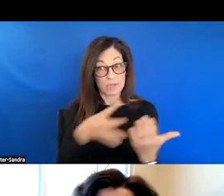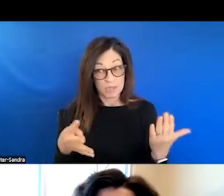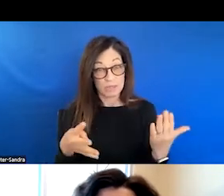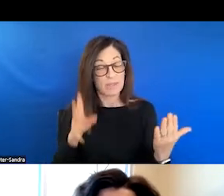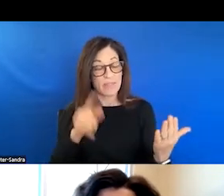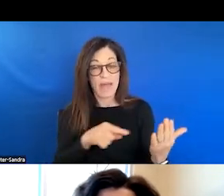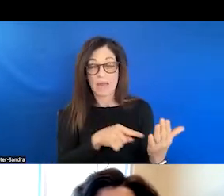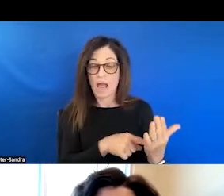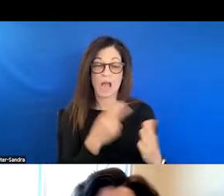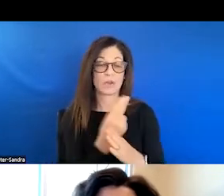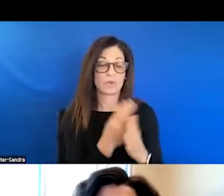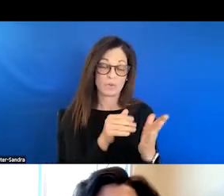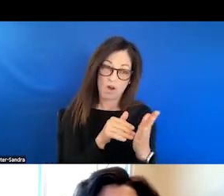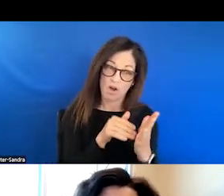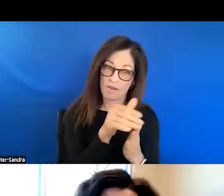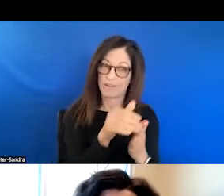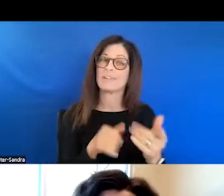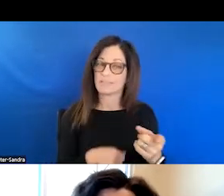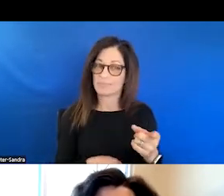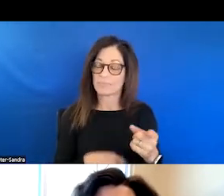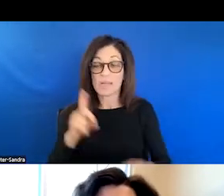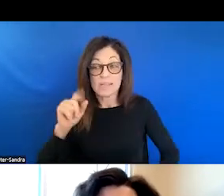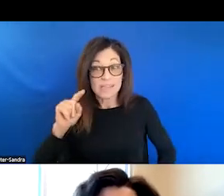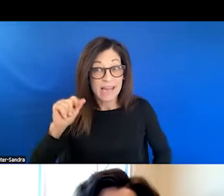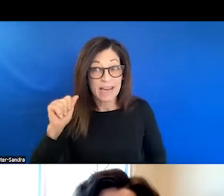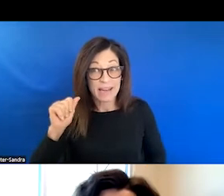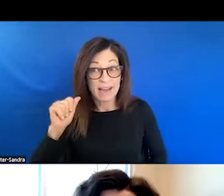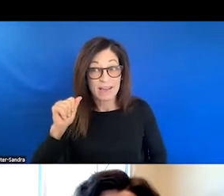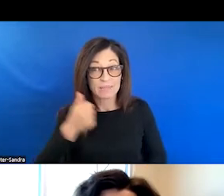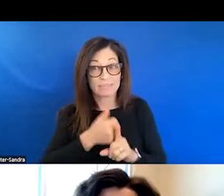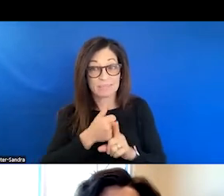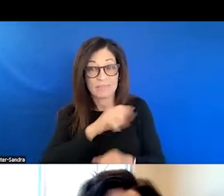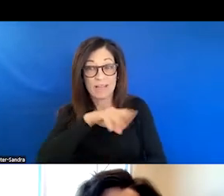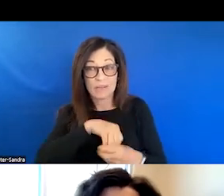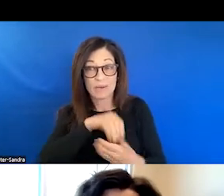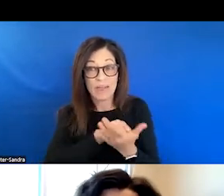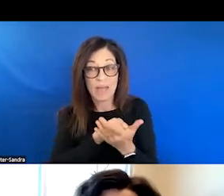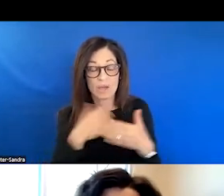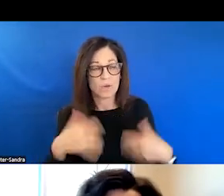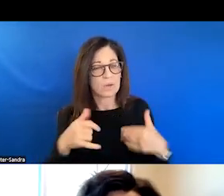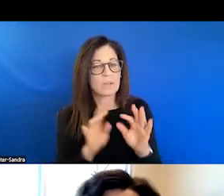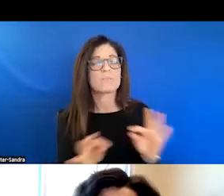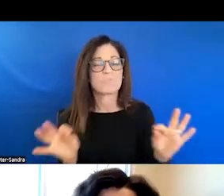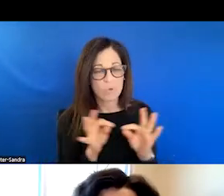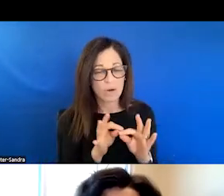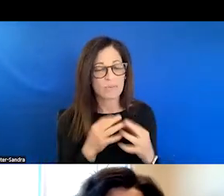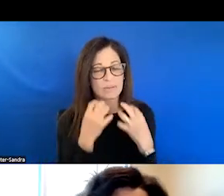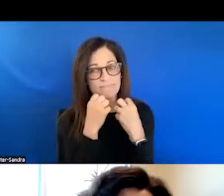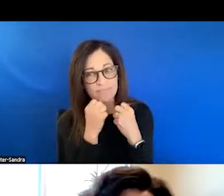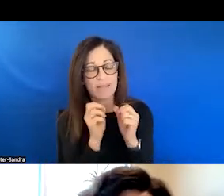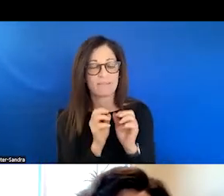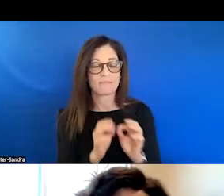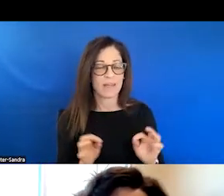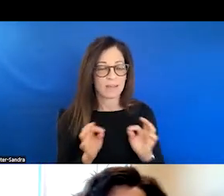that I refer to very often. So the data that is included is really important. It's really valuable